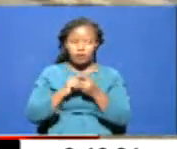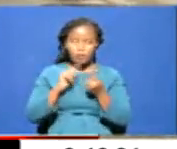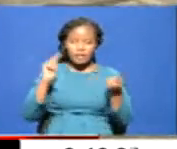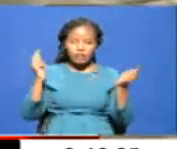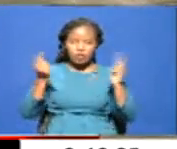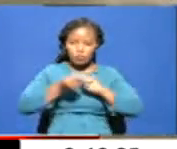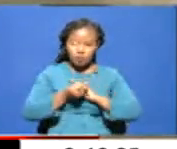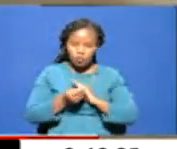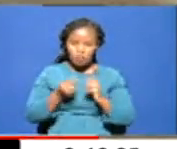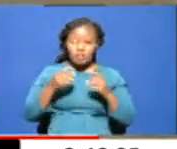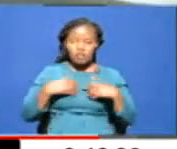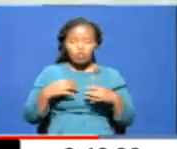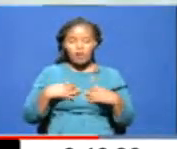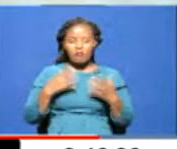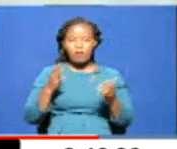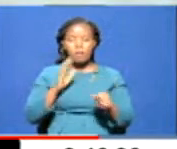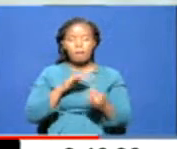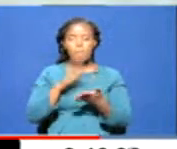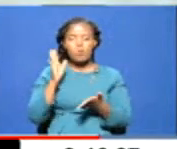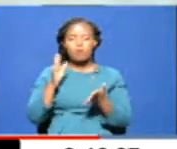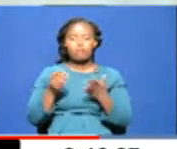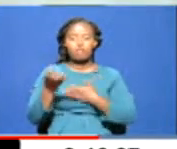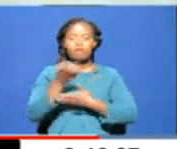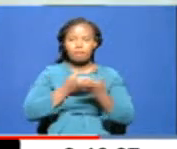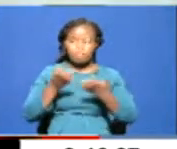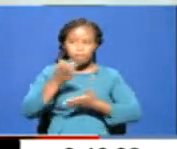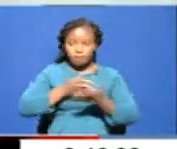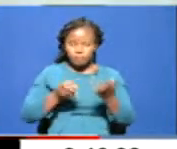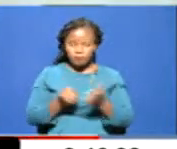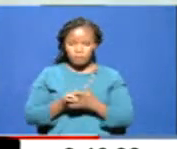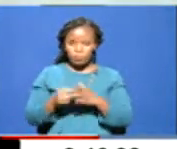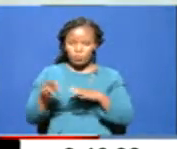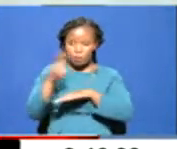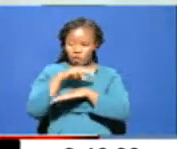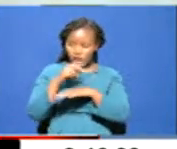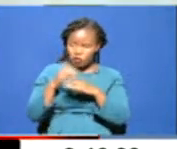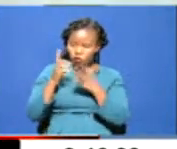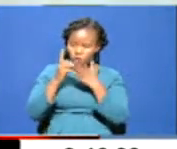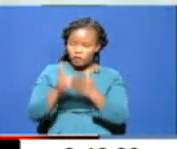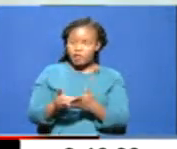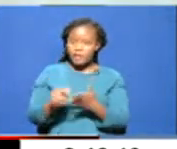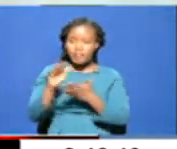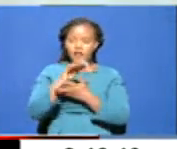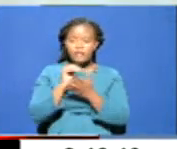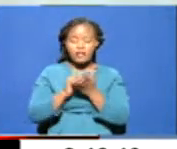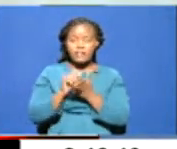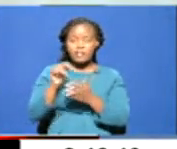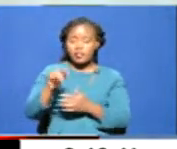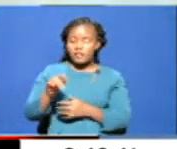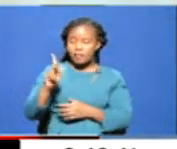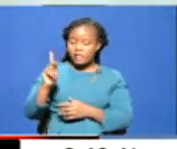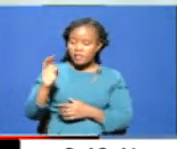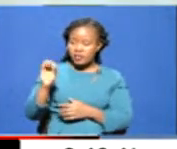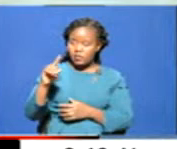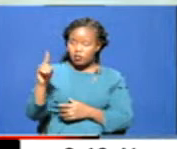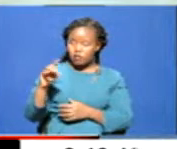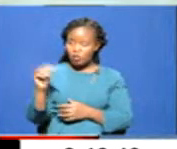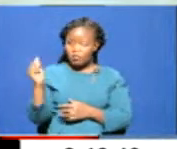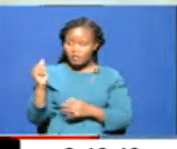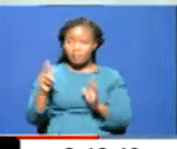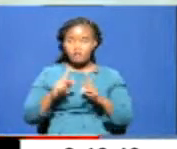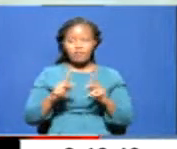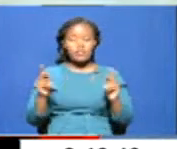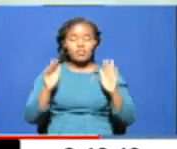a knowledge-based economy. The National Data Center here at Konsa Technopolis is very critical for the country. It's our